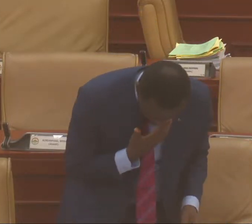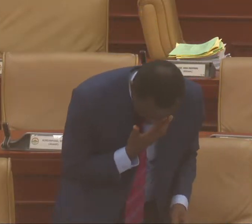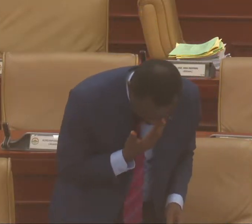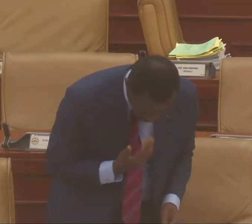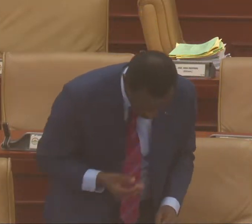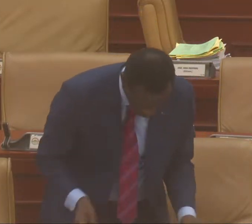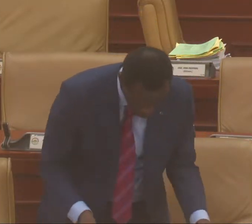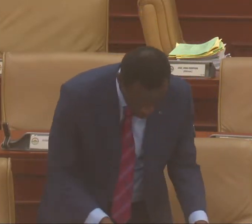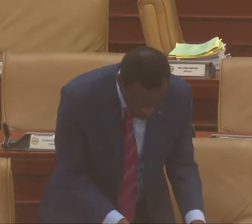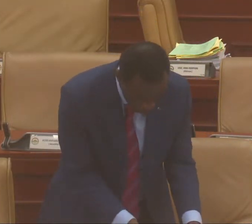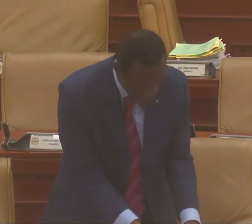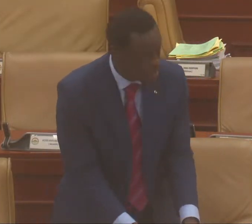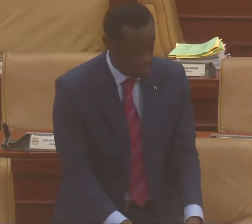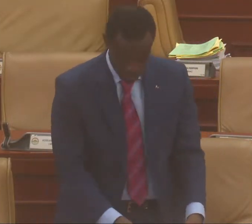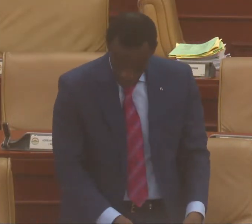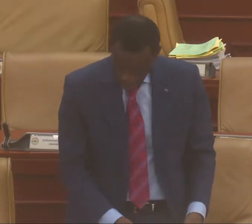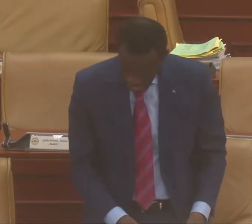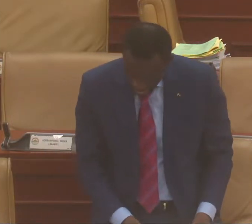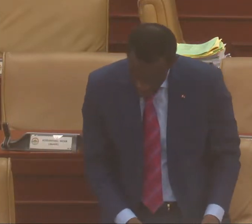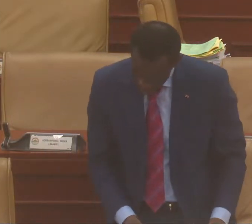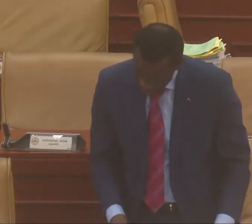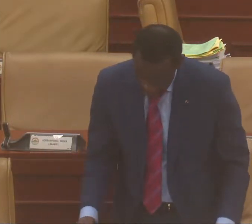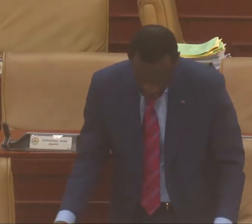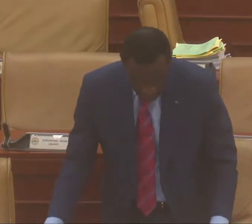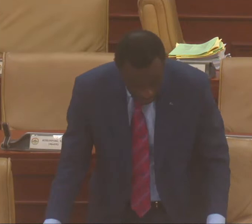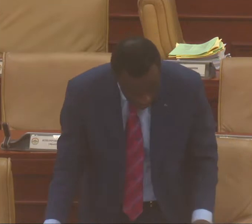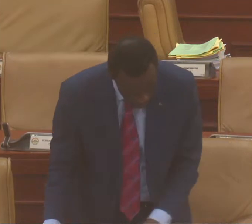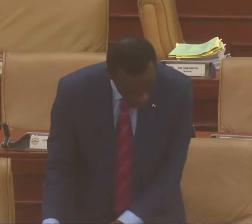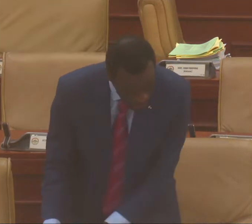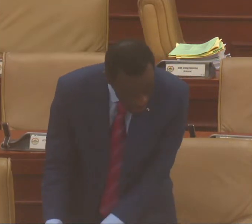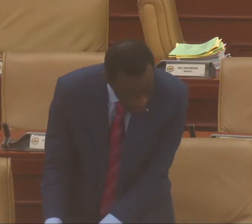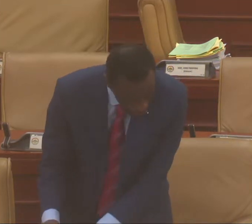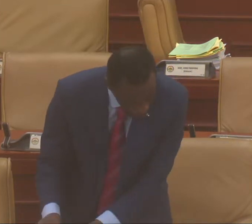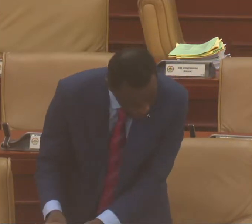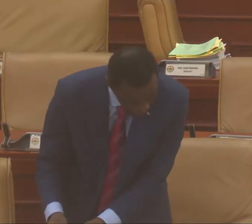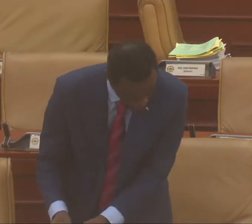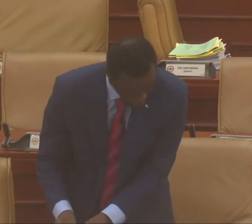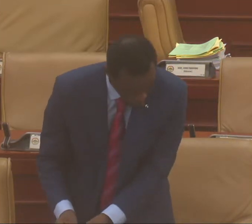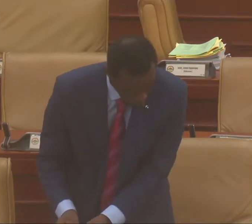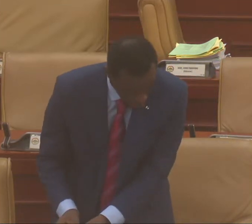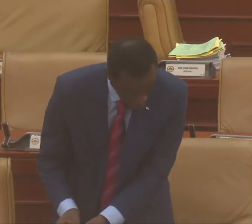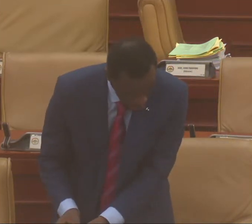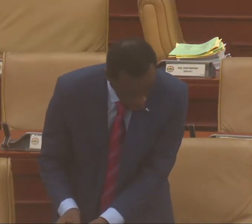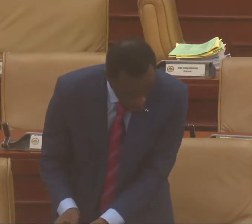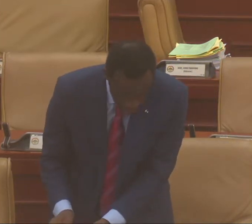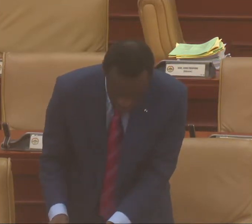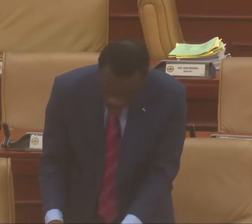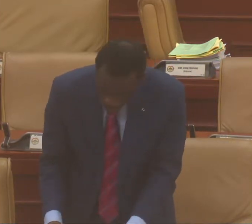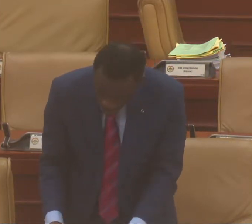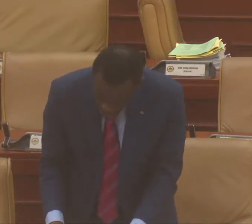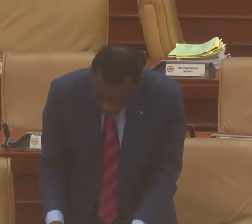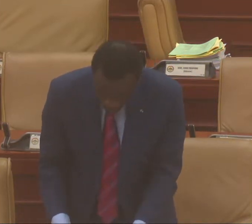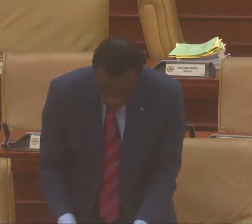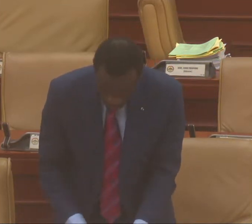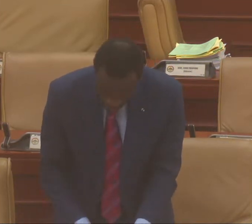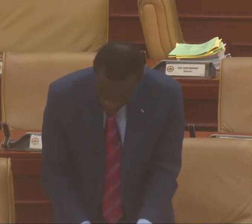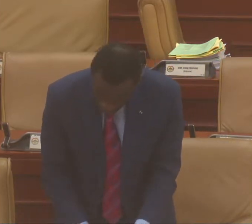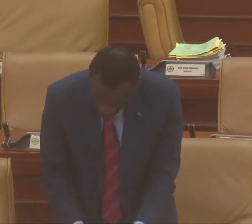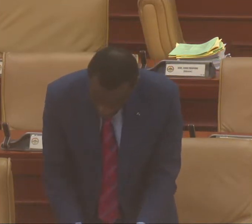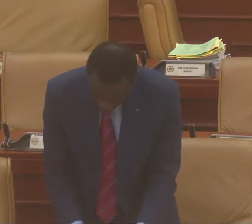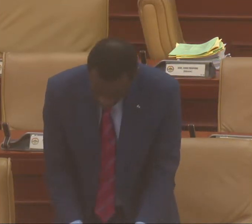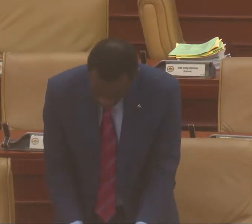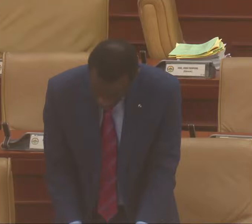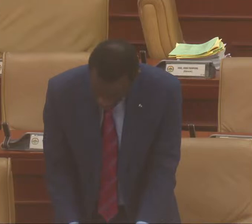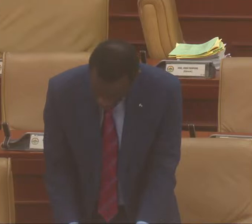this country. So please, I believe that it is time that we keep hope alive. It is time that we believe in what the president has